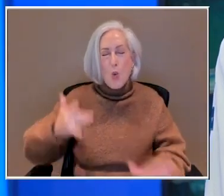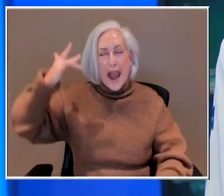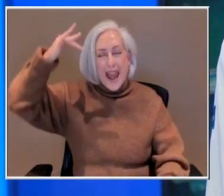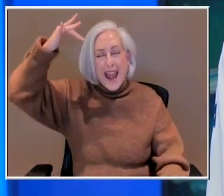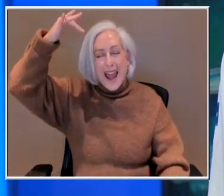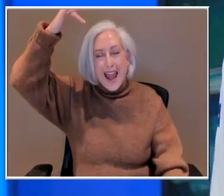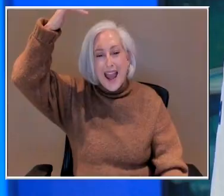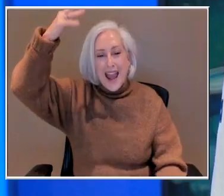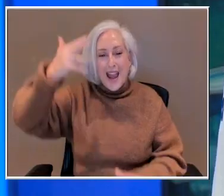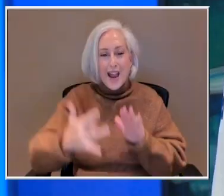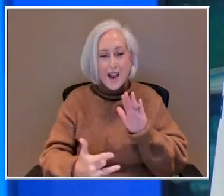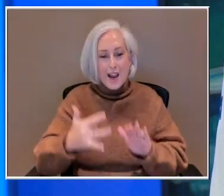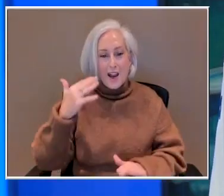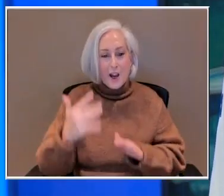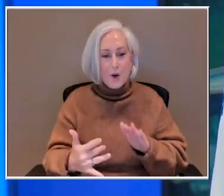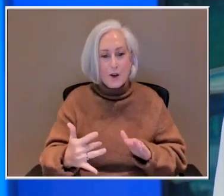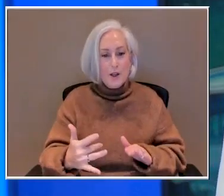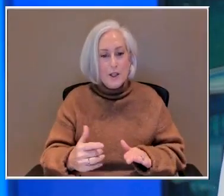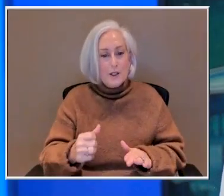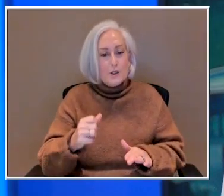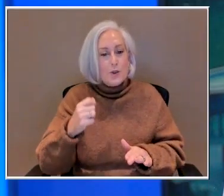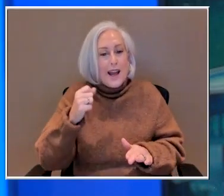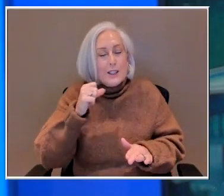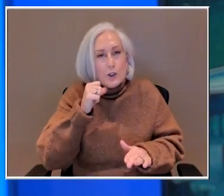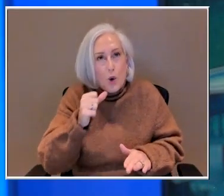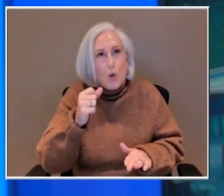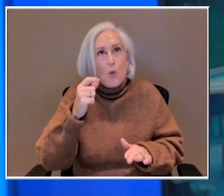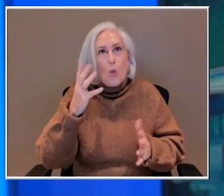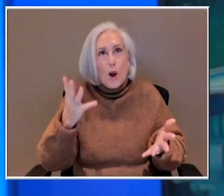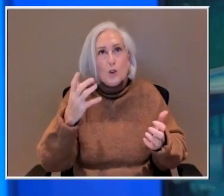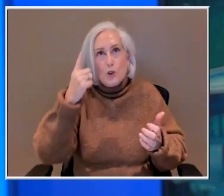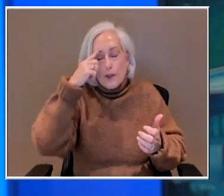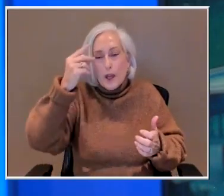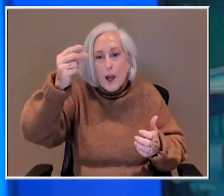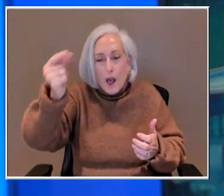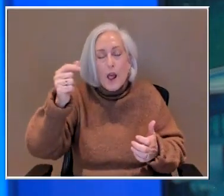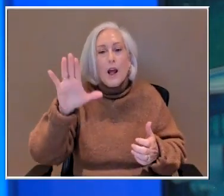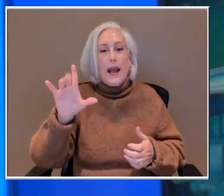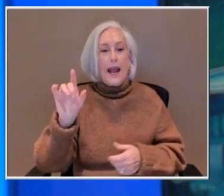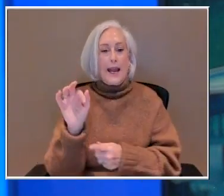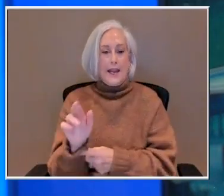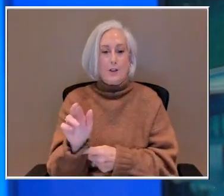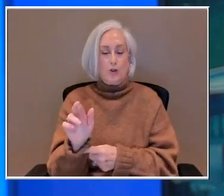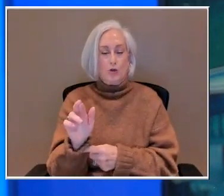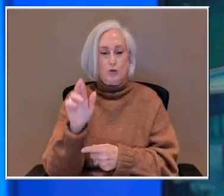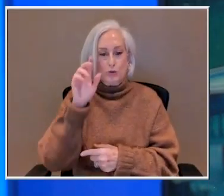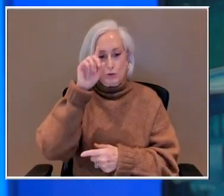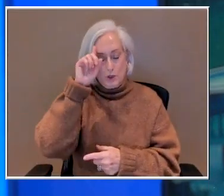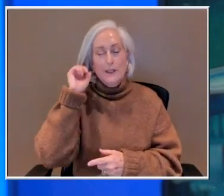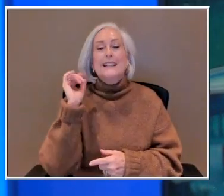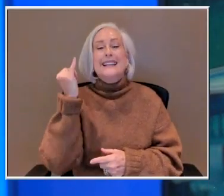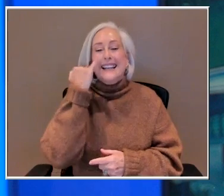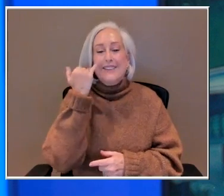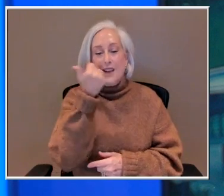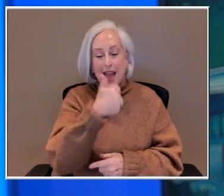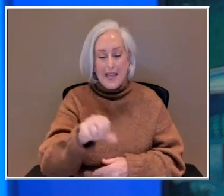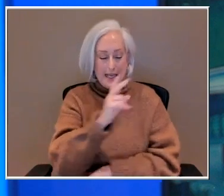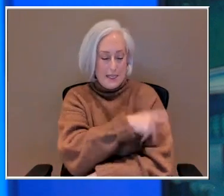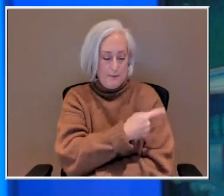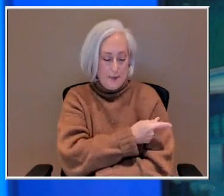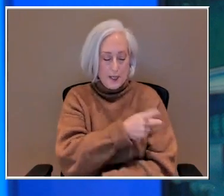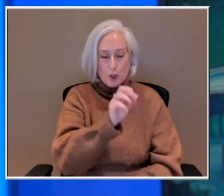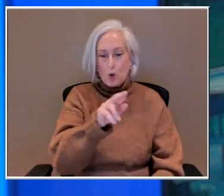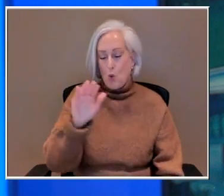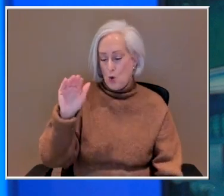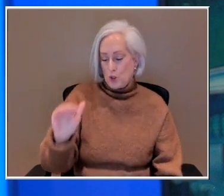it could be cancer. But the answer to your question would be, if the child or any patient has pain that is not of